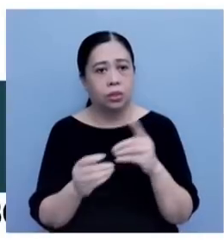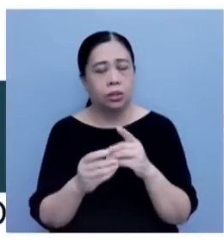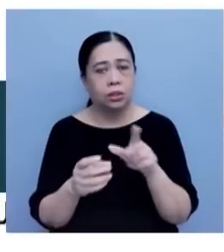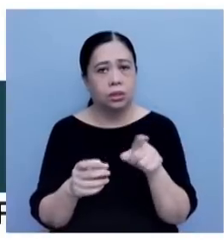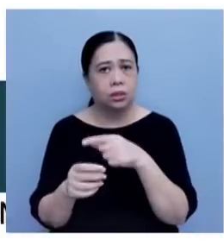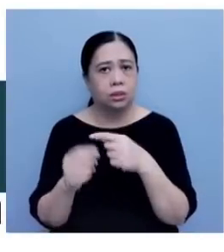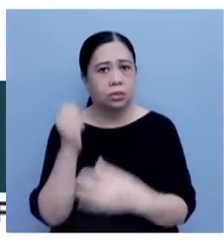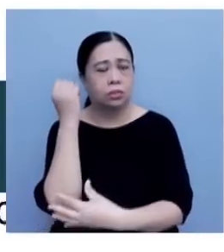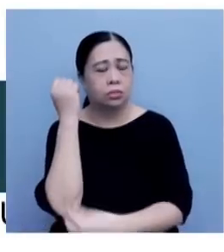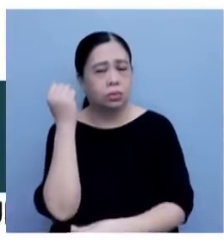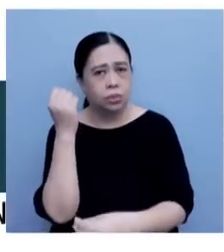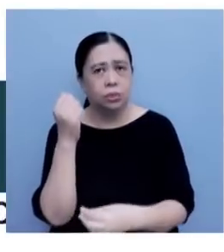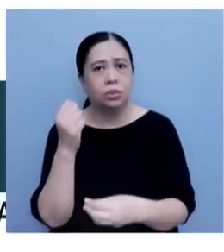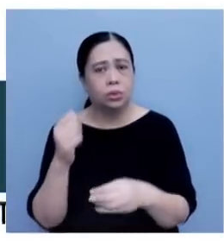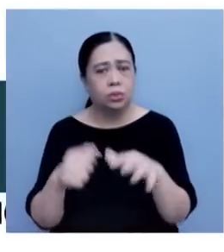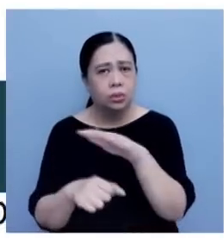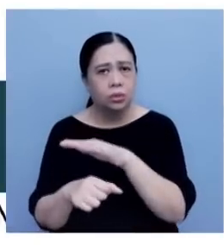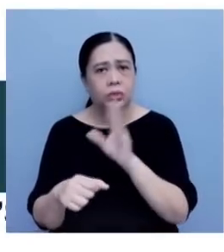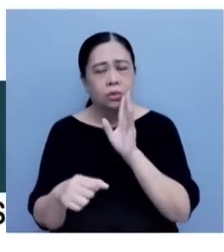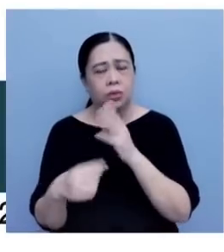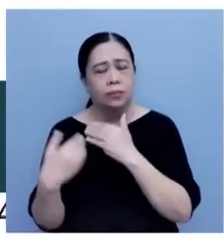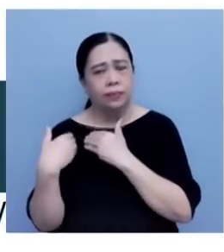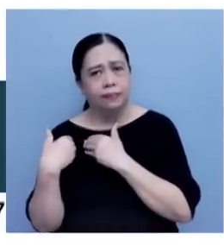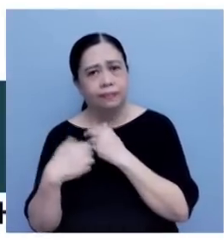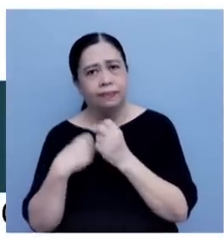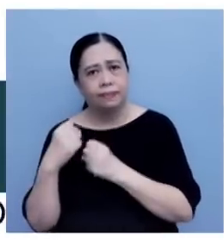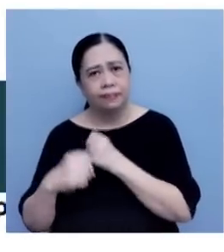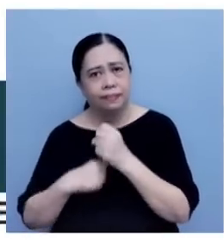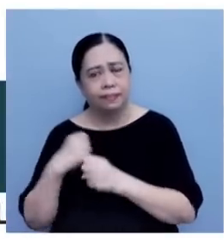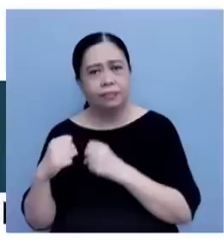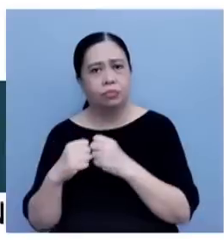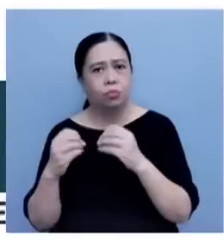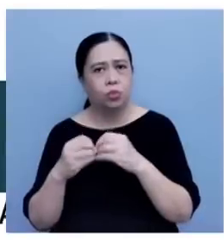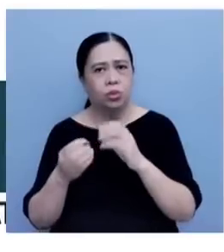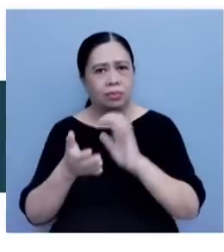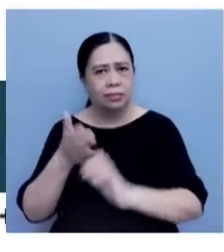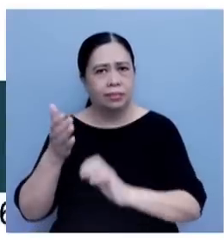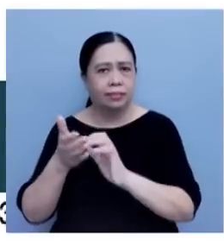sector will bear the brunt of the markdown in the budget.